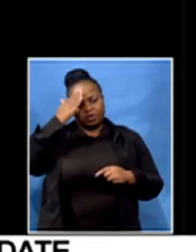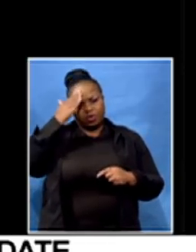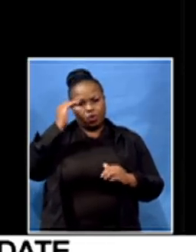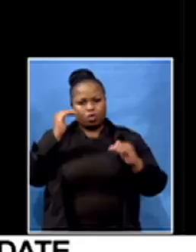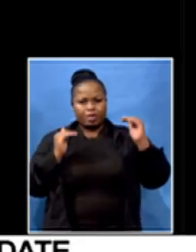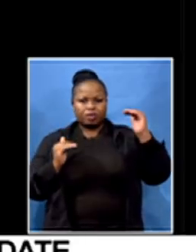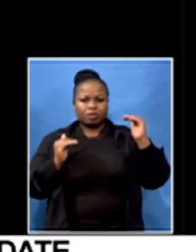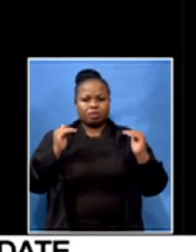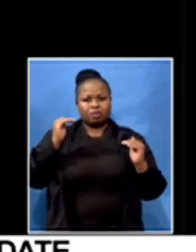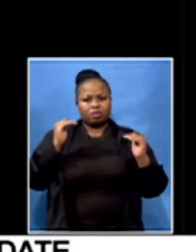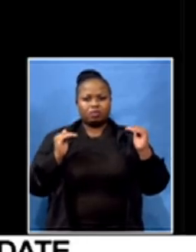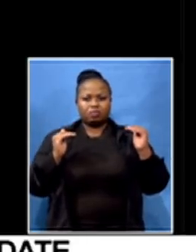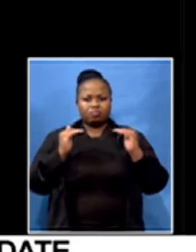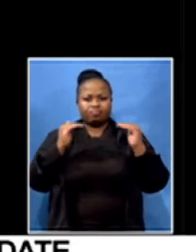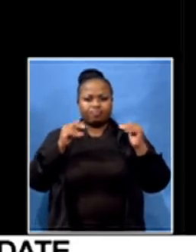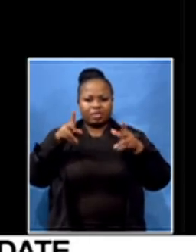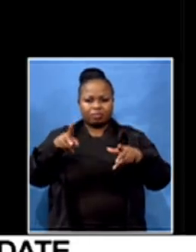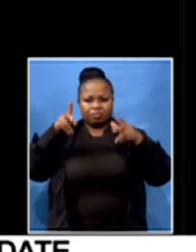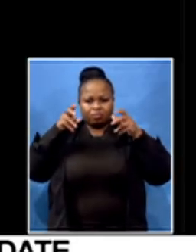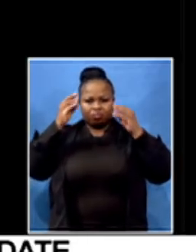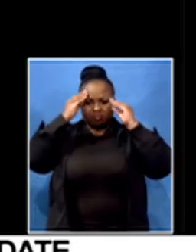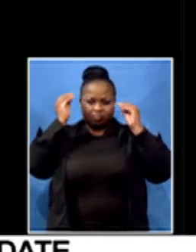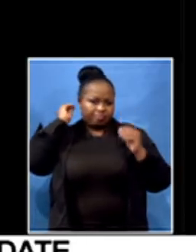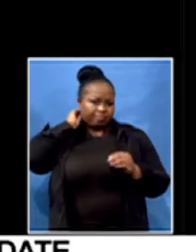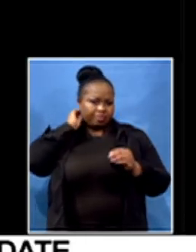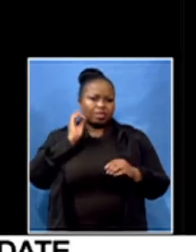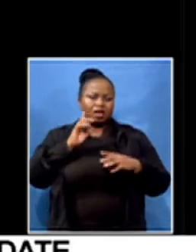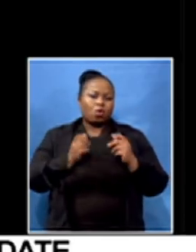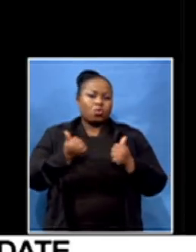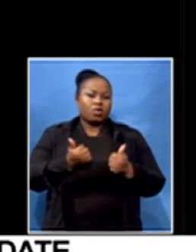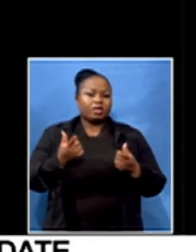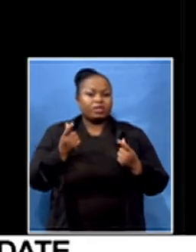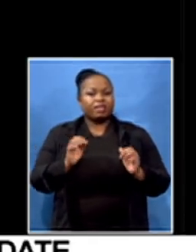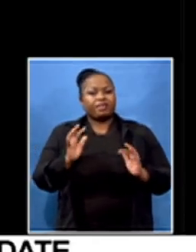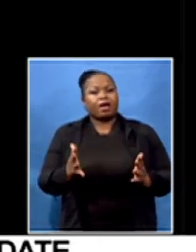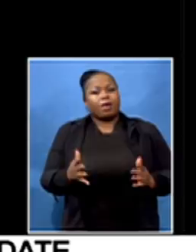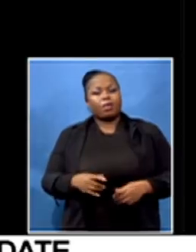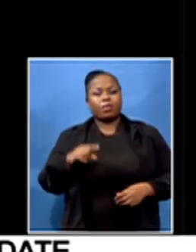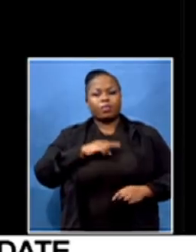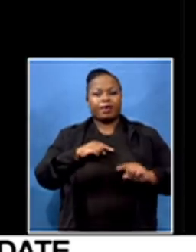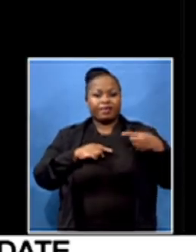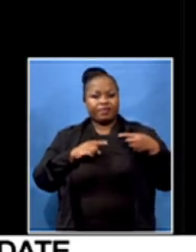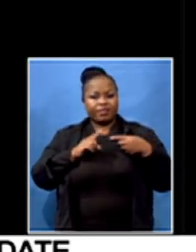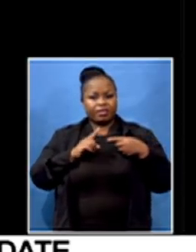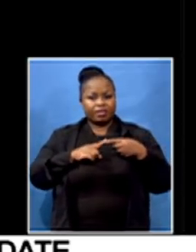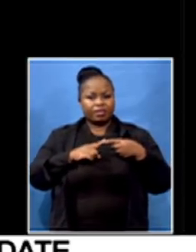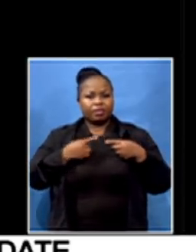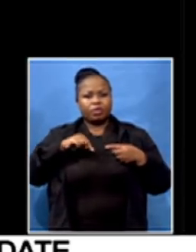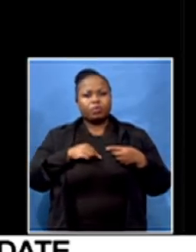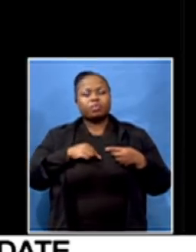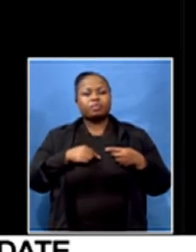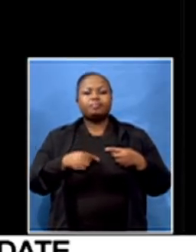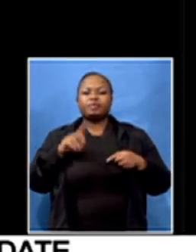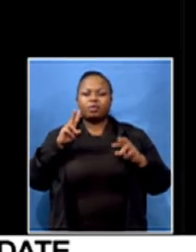have to take into account. But we have already done the balancing in the sense that, firstly, we have gone to issue